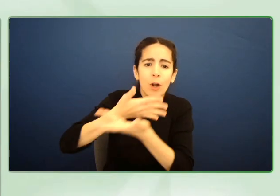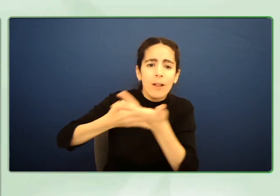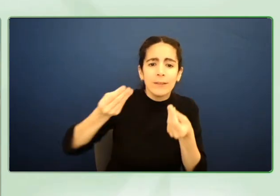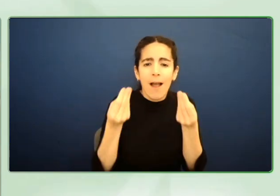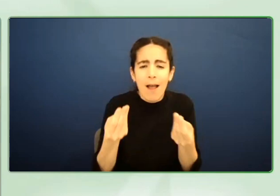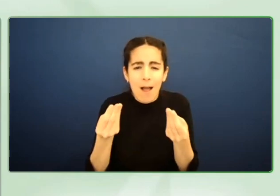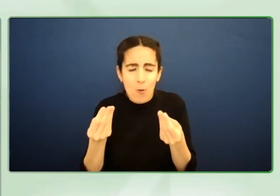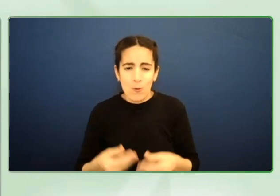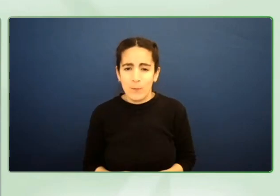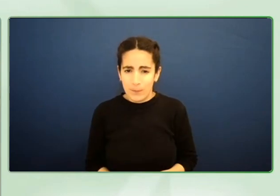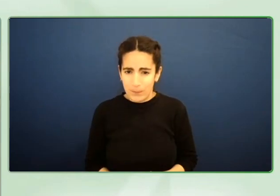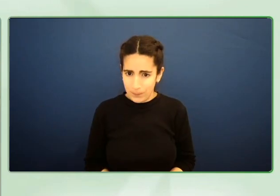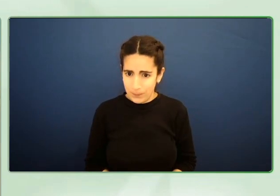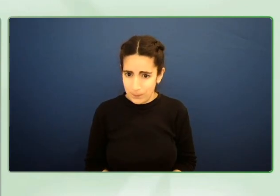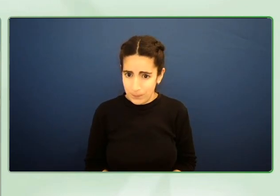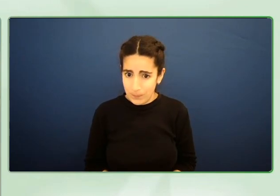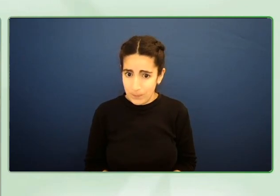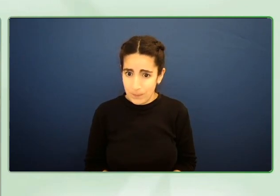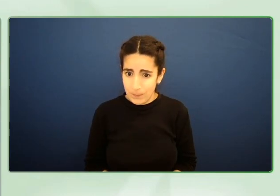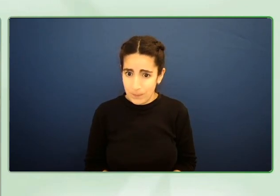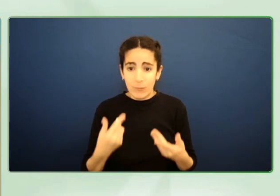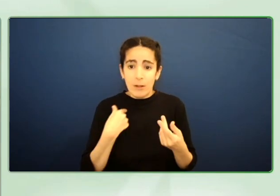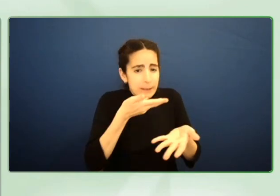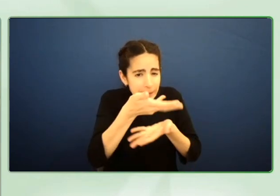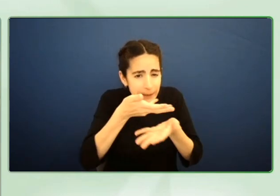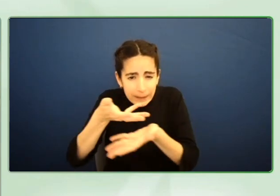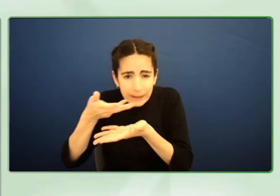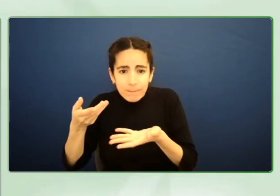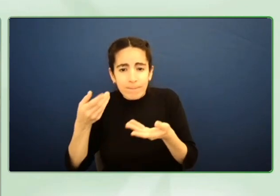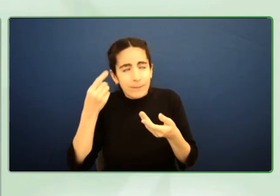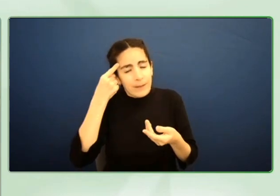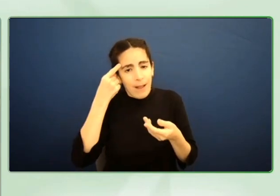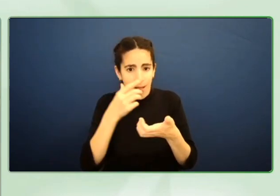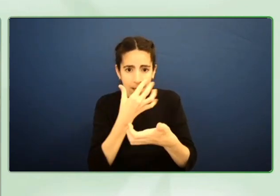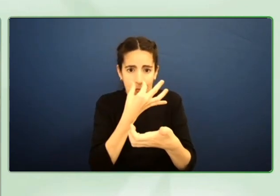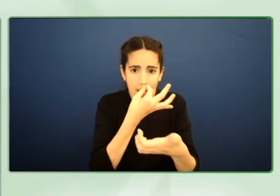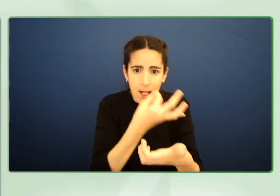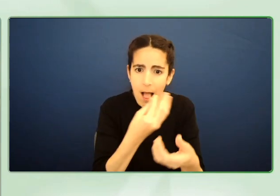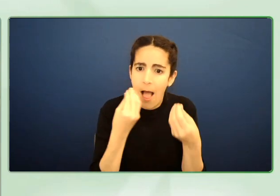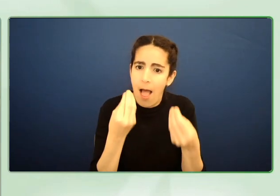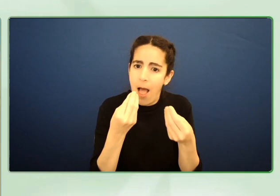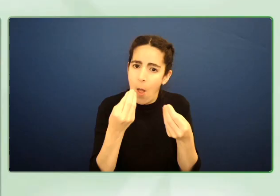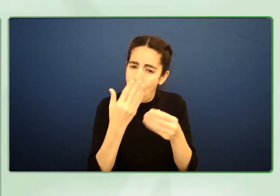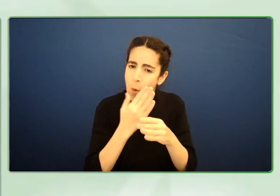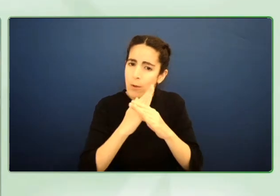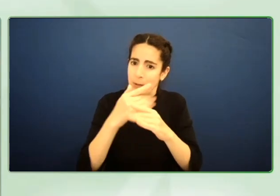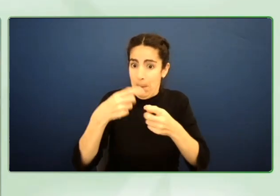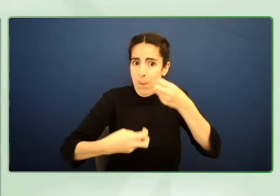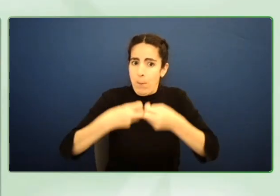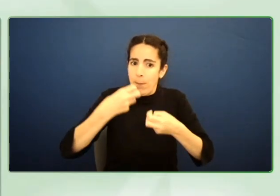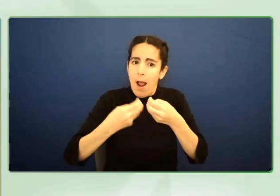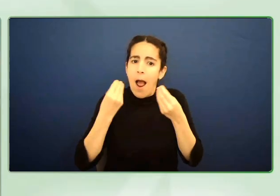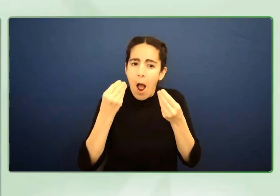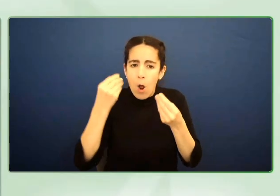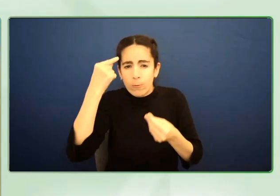a big problem also, but we have to address to it. I'm just going to put a call out for everything that's on your mainstream tech. So if you all press Windows